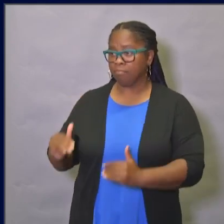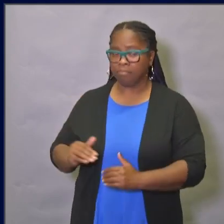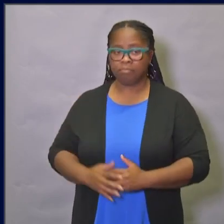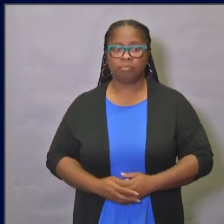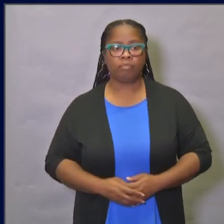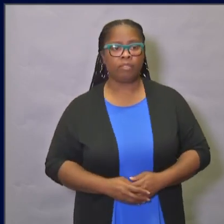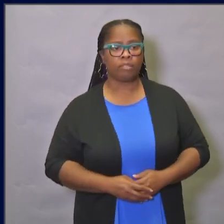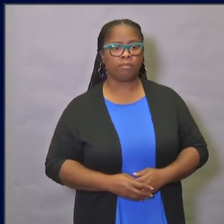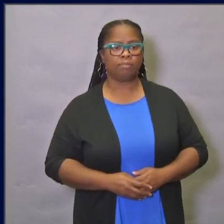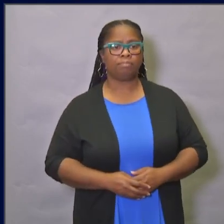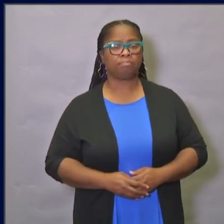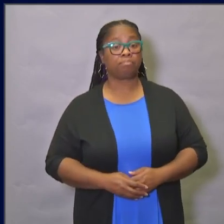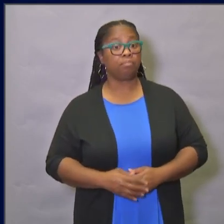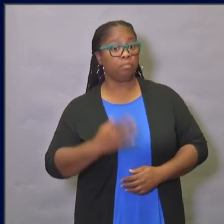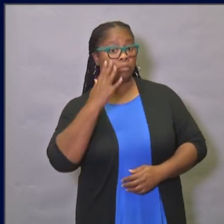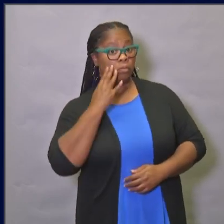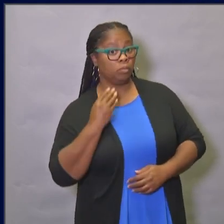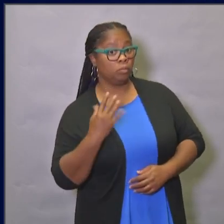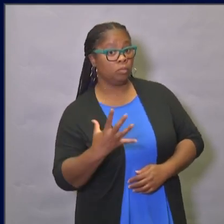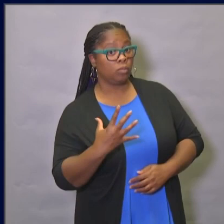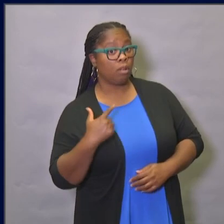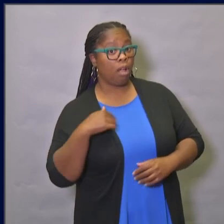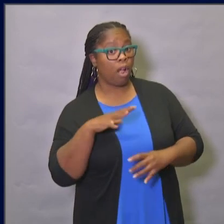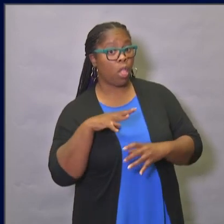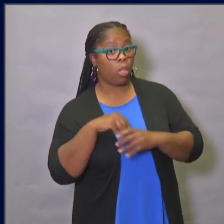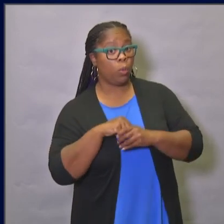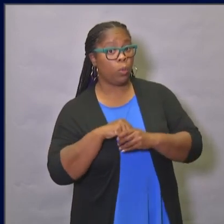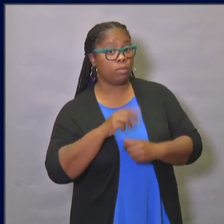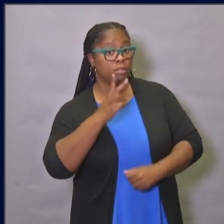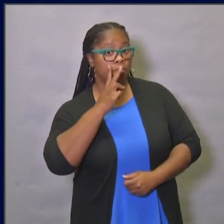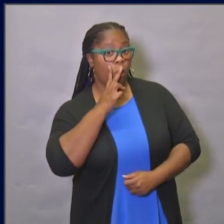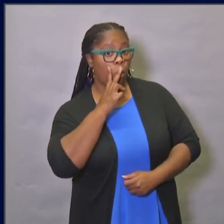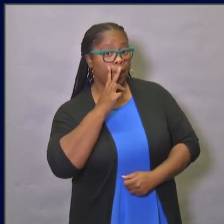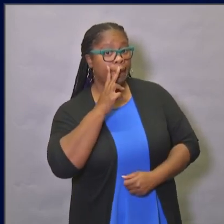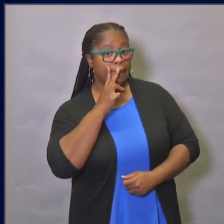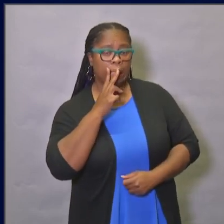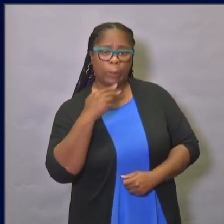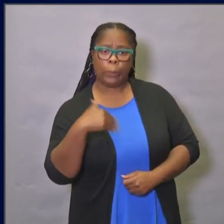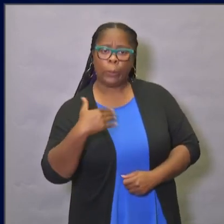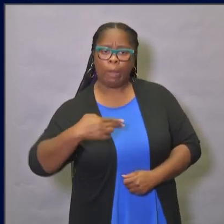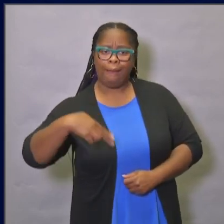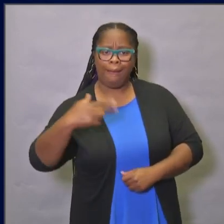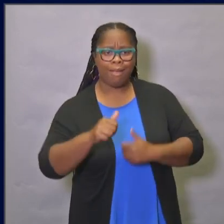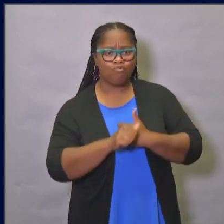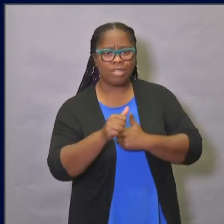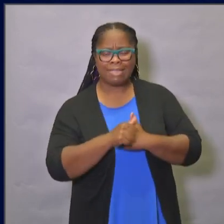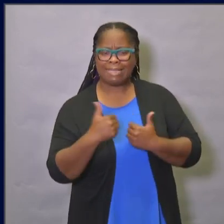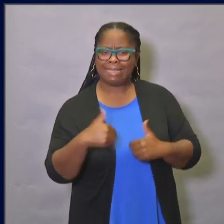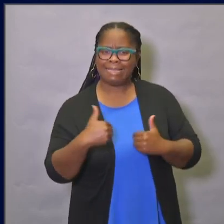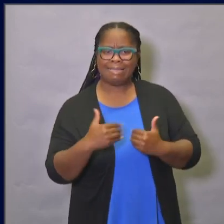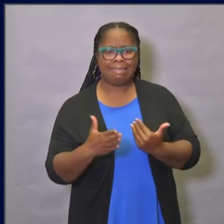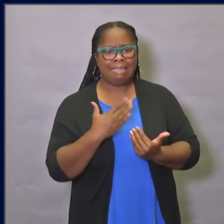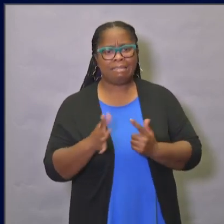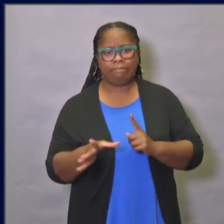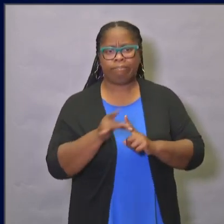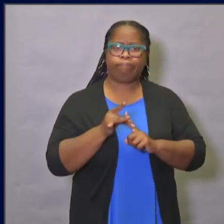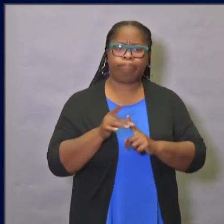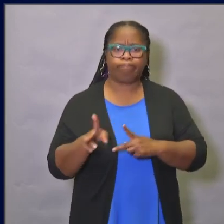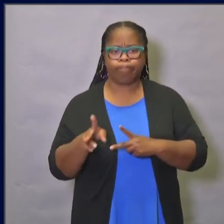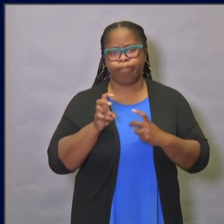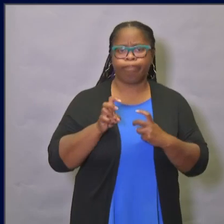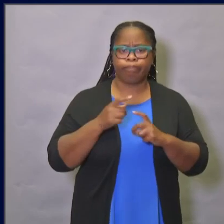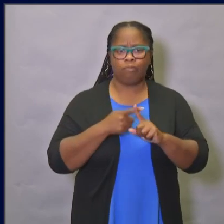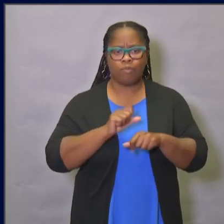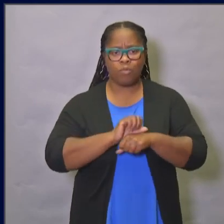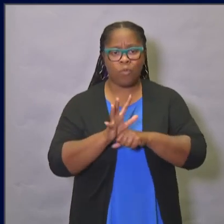And I want to note that I include smoking here as a risk factor for serious illness from COVID-19 because it